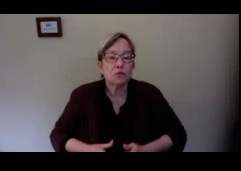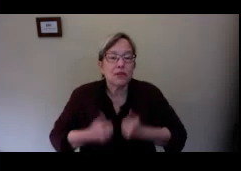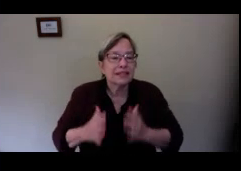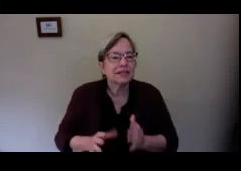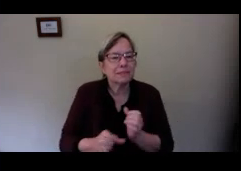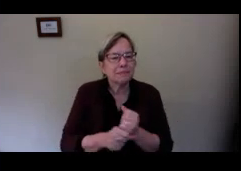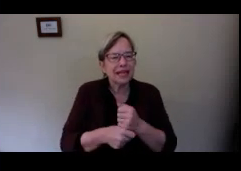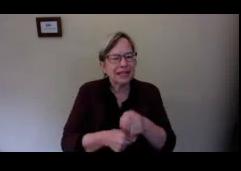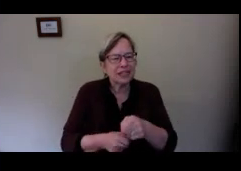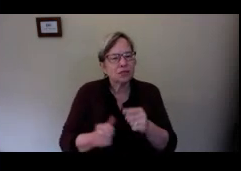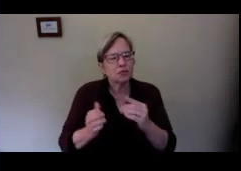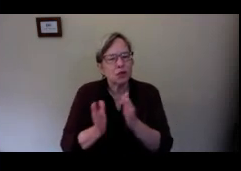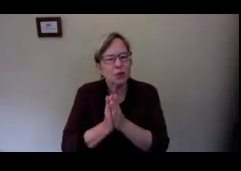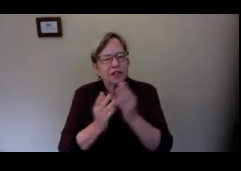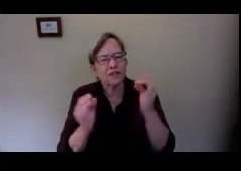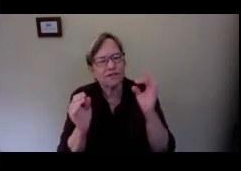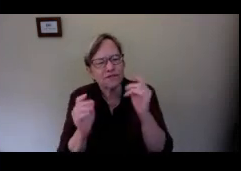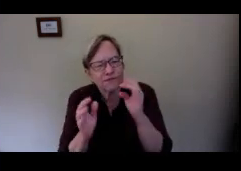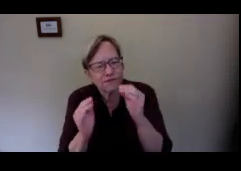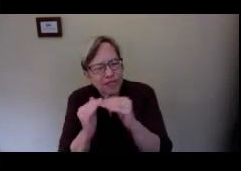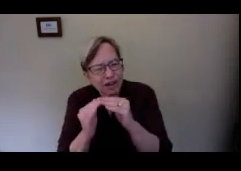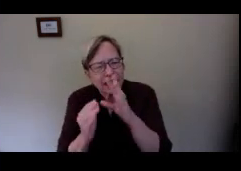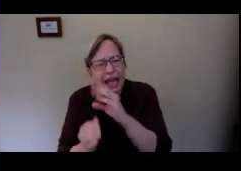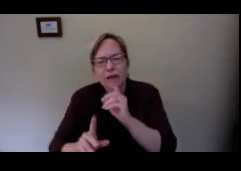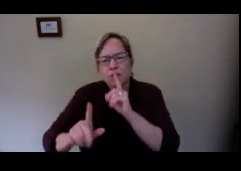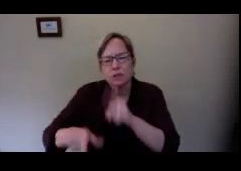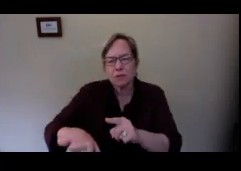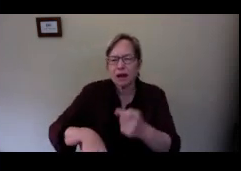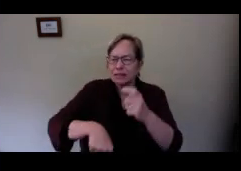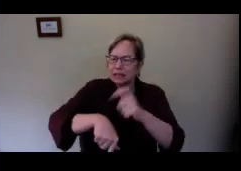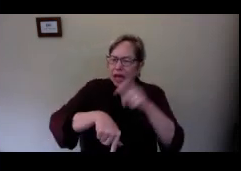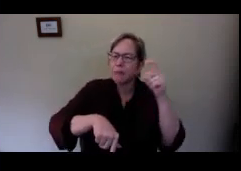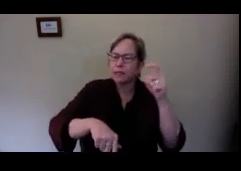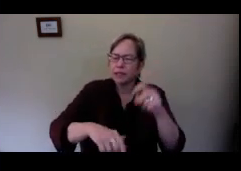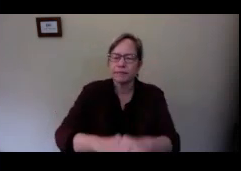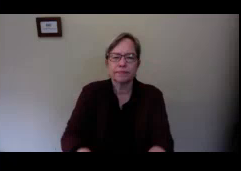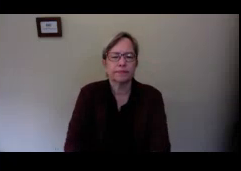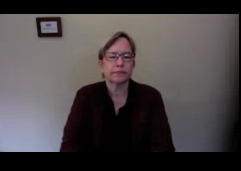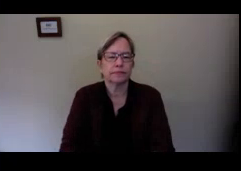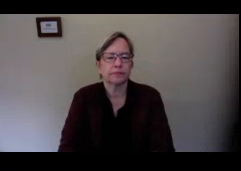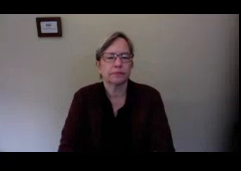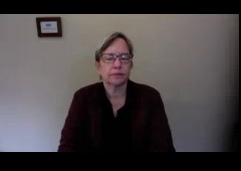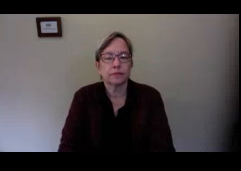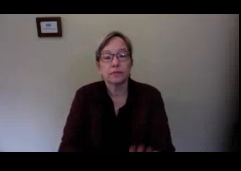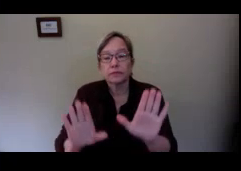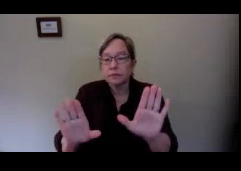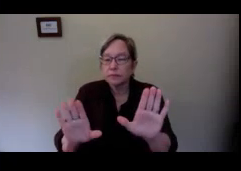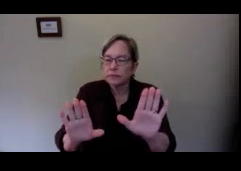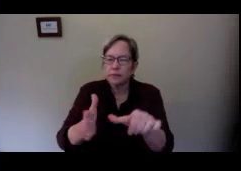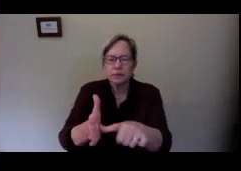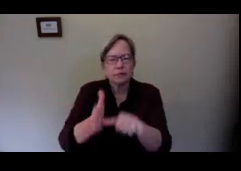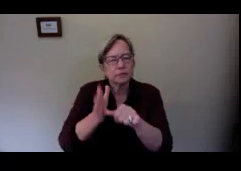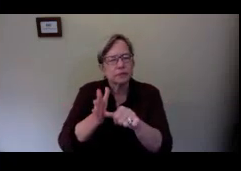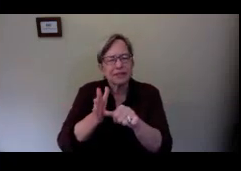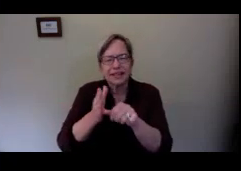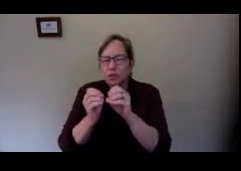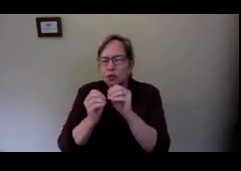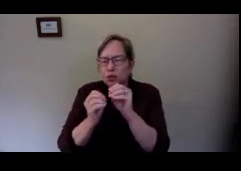Can't stress enough how important it is for the housing provider to engage in that